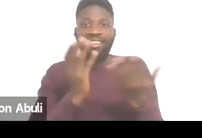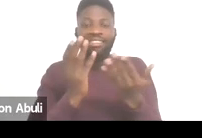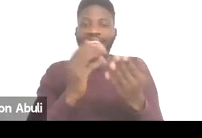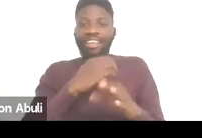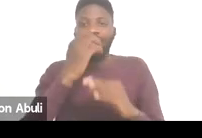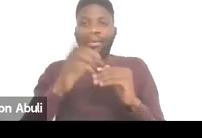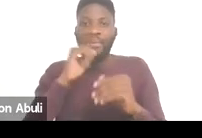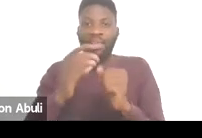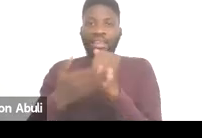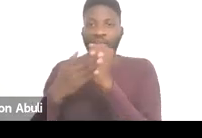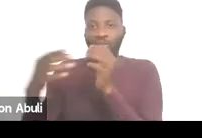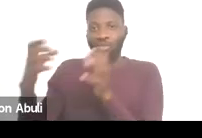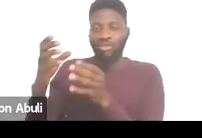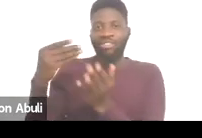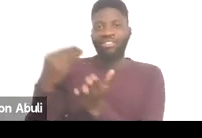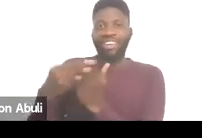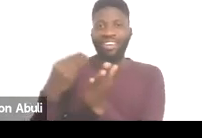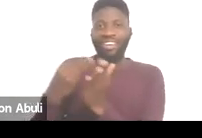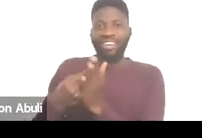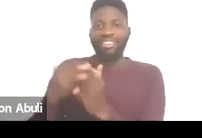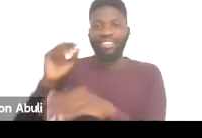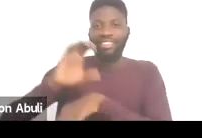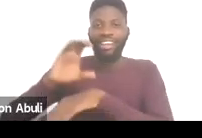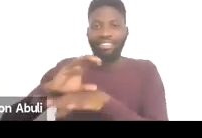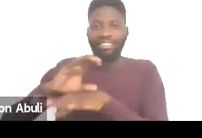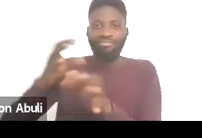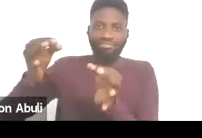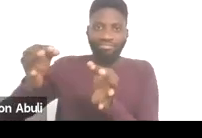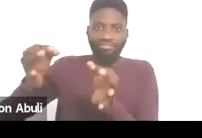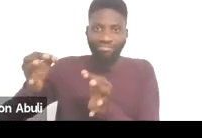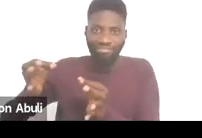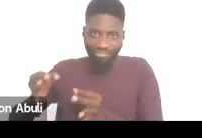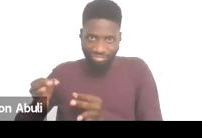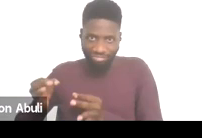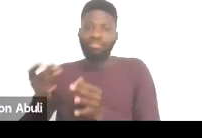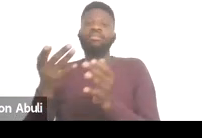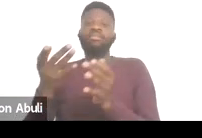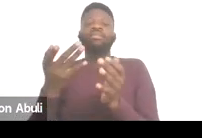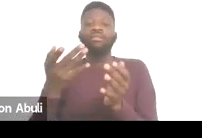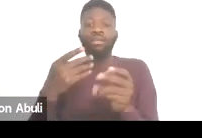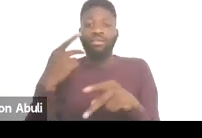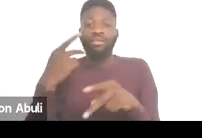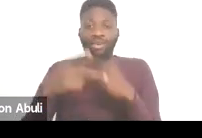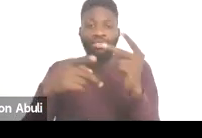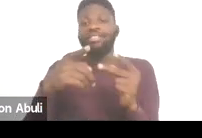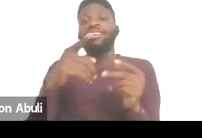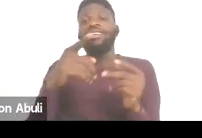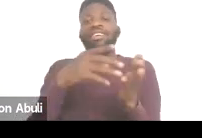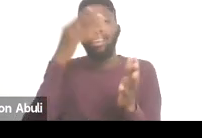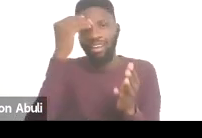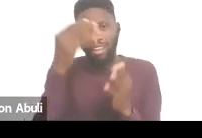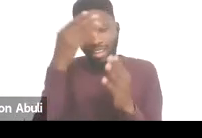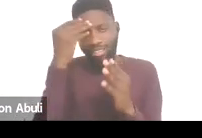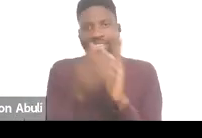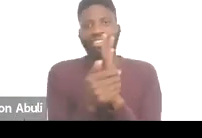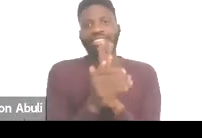finance ya kanisa ku account for the sadaka yenye imetolewa. In that process, you get to learn the necessary skills for